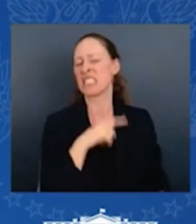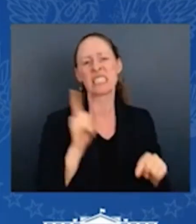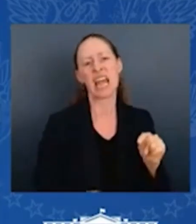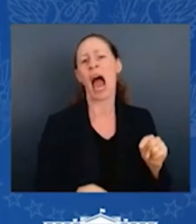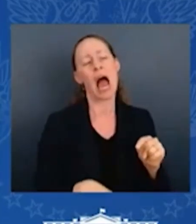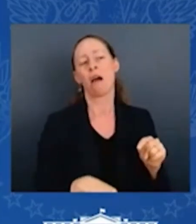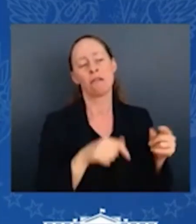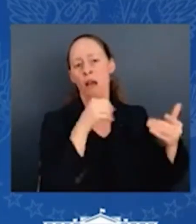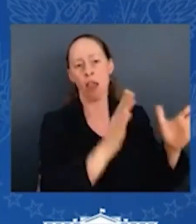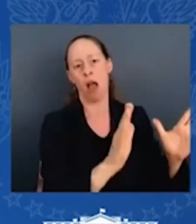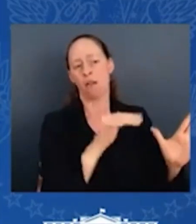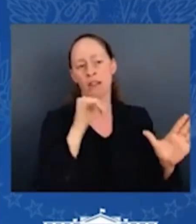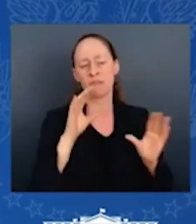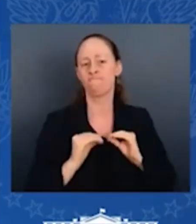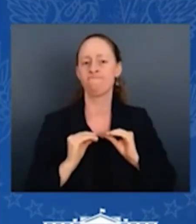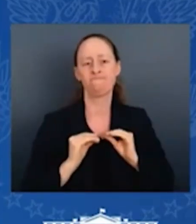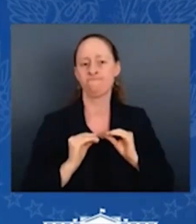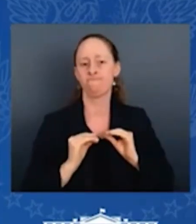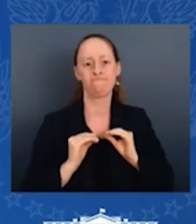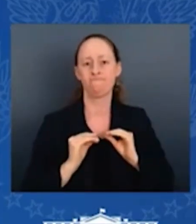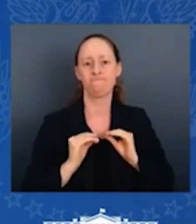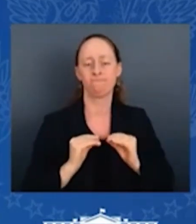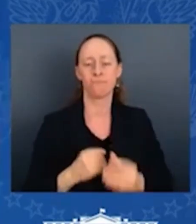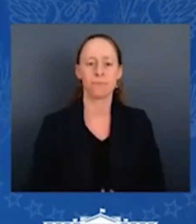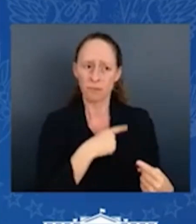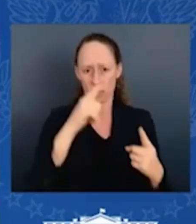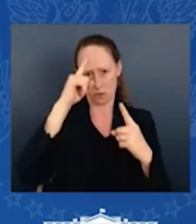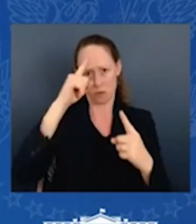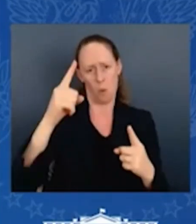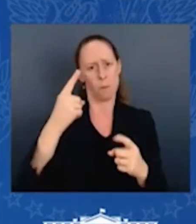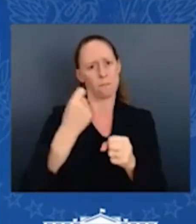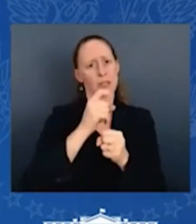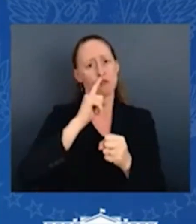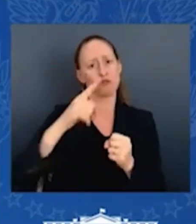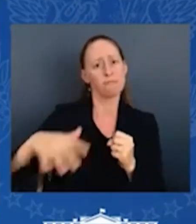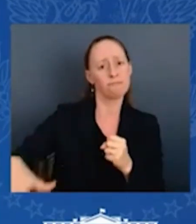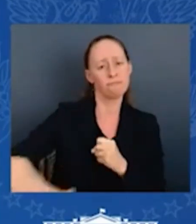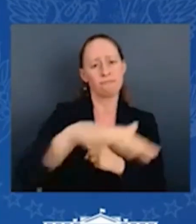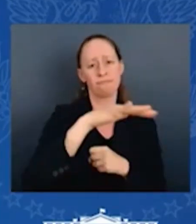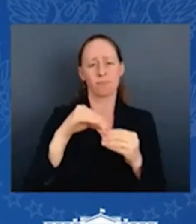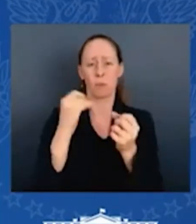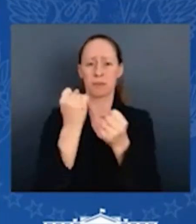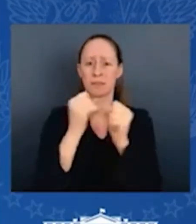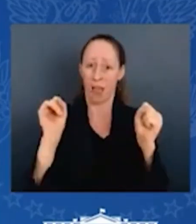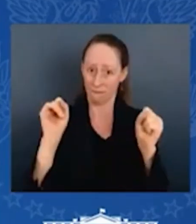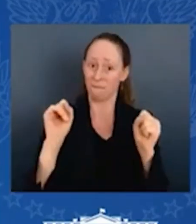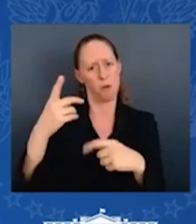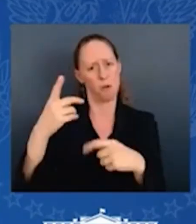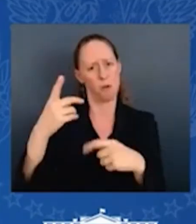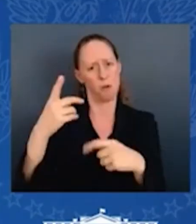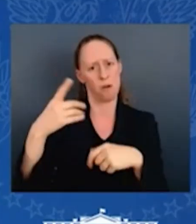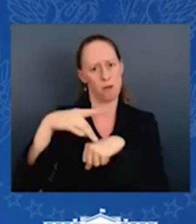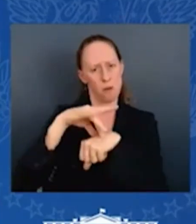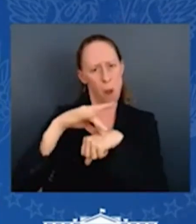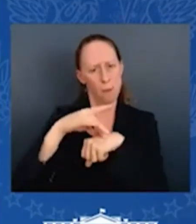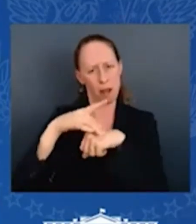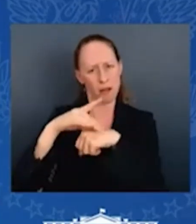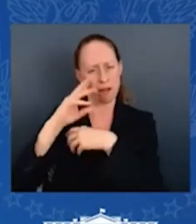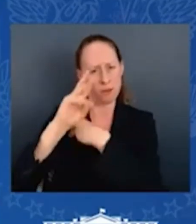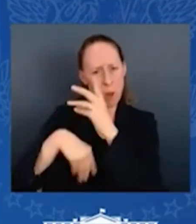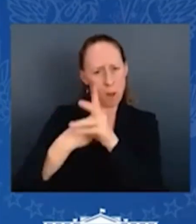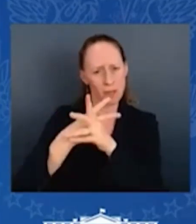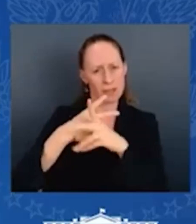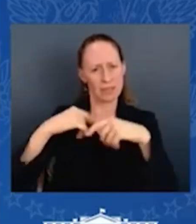bagong Prime Minister ng United Kingdom na si Sir Keir Starmer. Bago nagtapos ang talumpati ni Presidente, tinawag